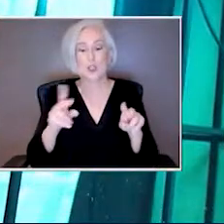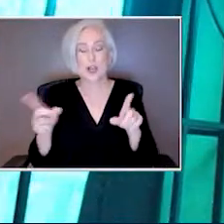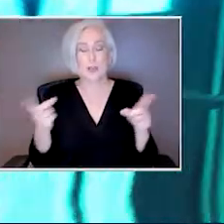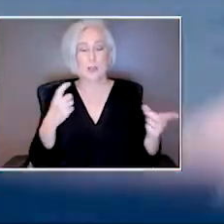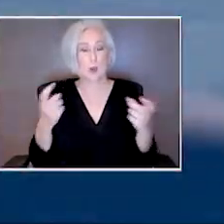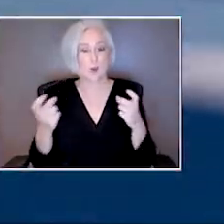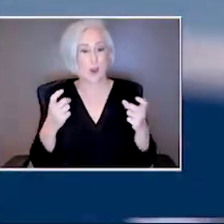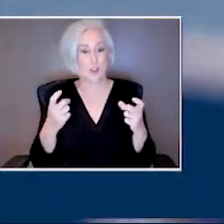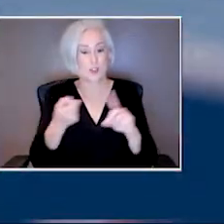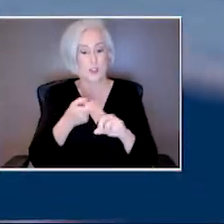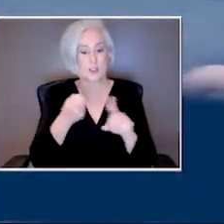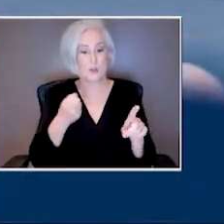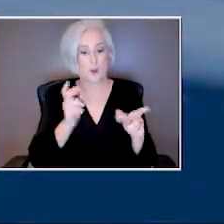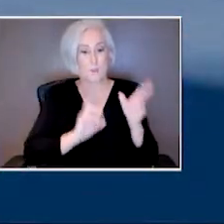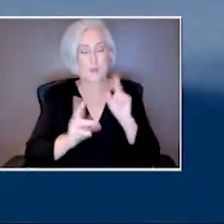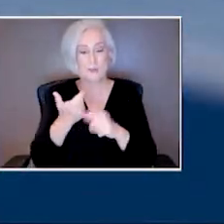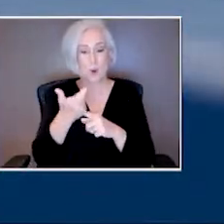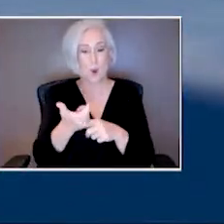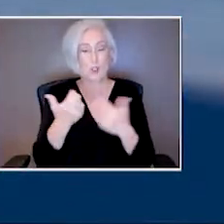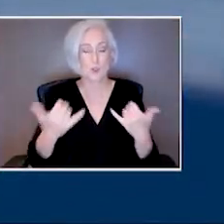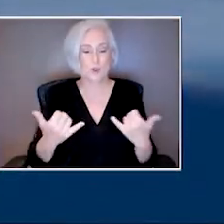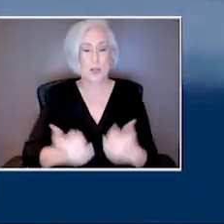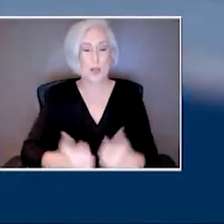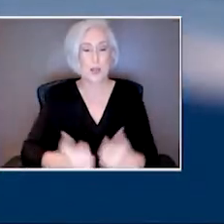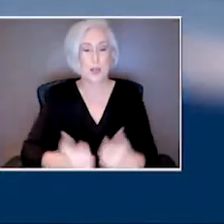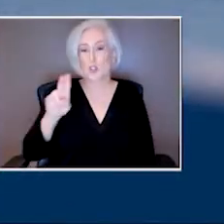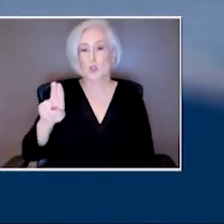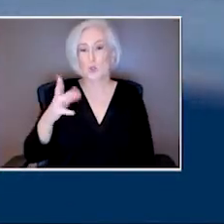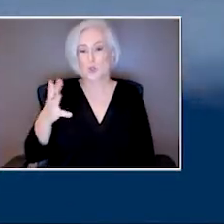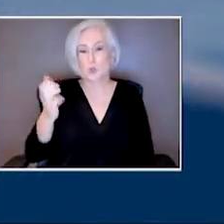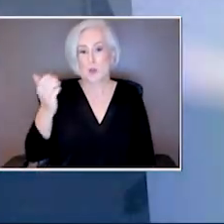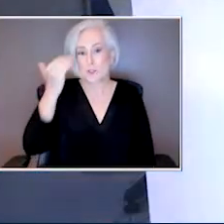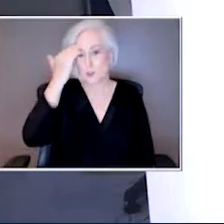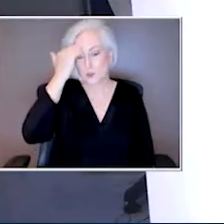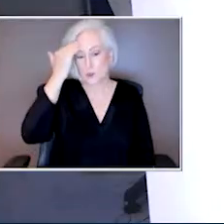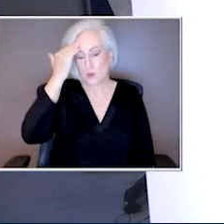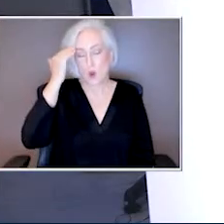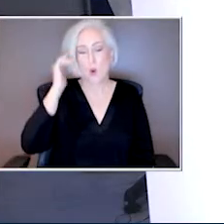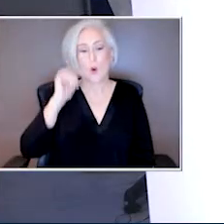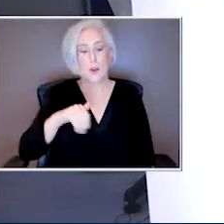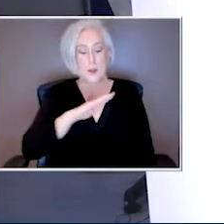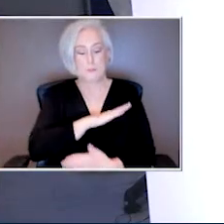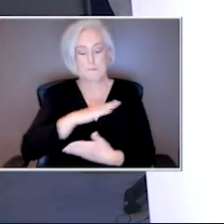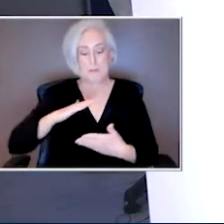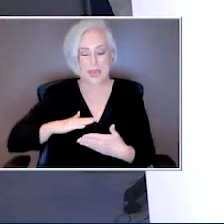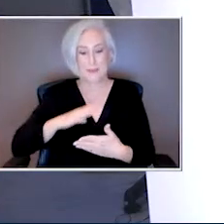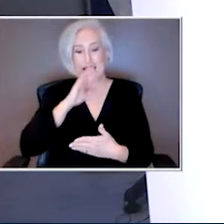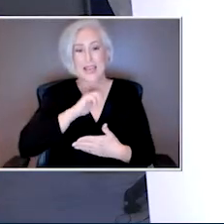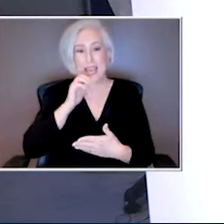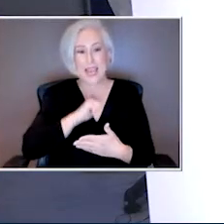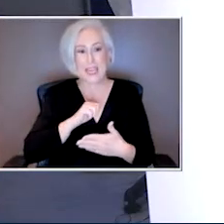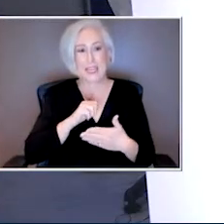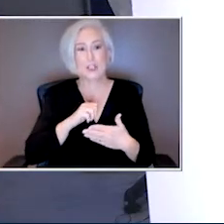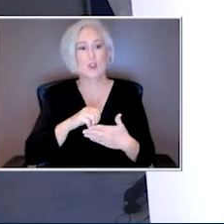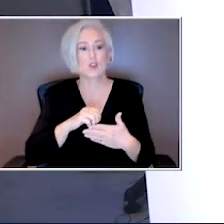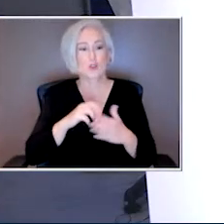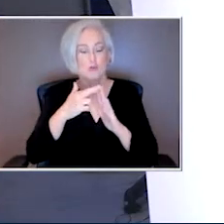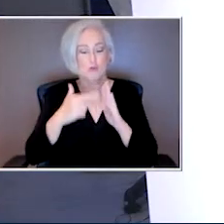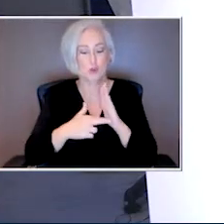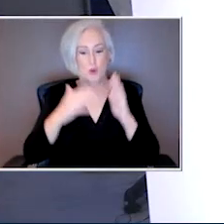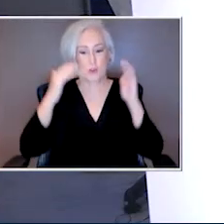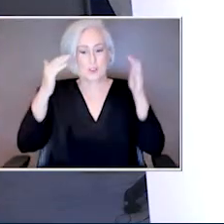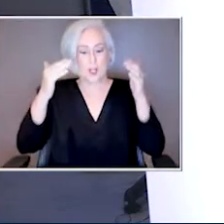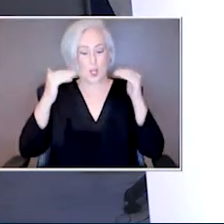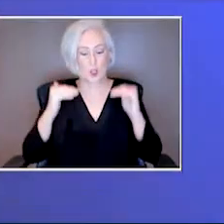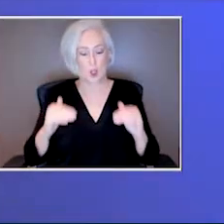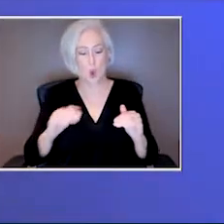viewers. Stu wants to know, should the mammogram age guidelines be lowered? Maybe we'll let you take that, doctor. Yeah. So it's based